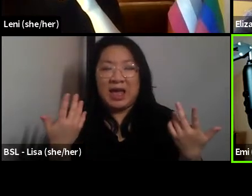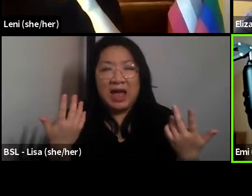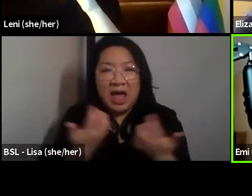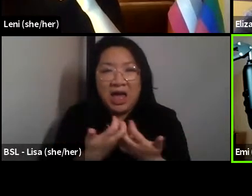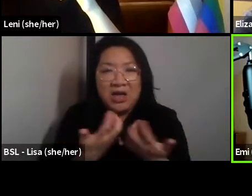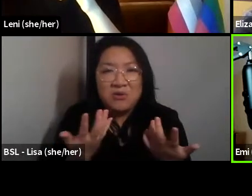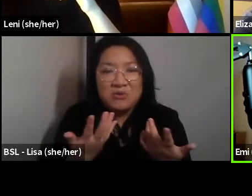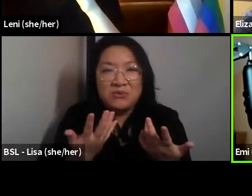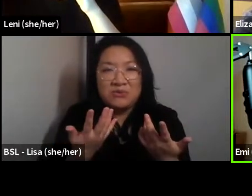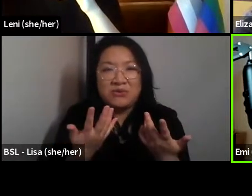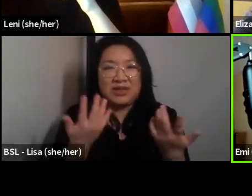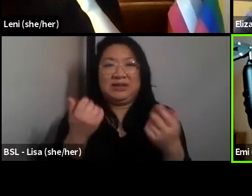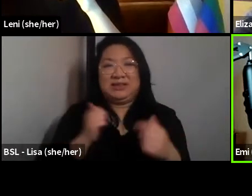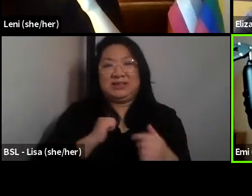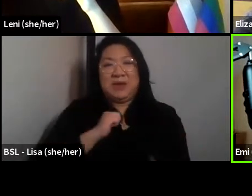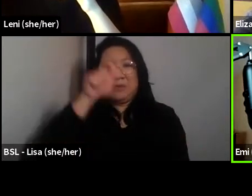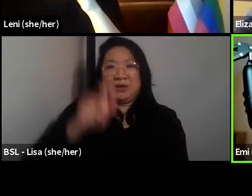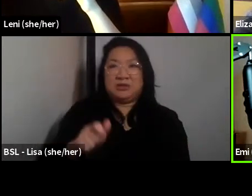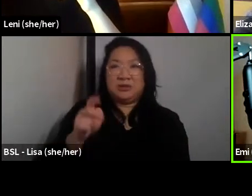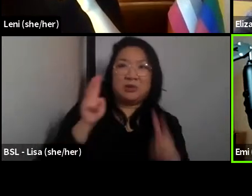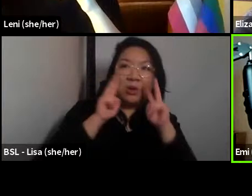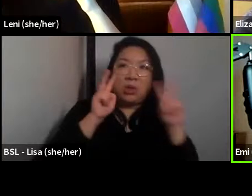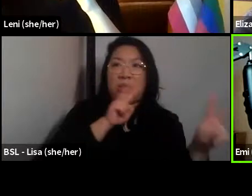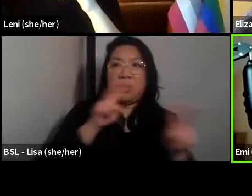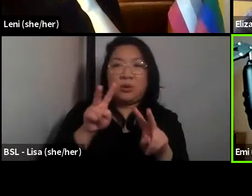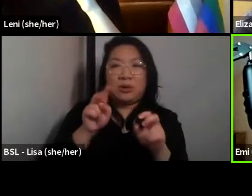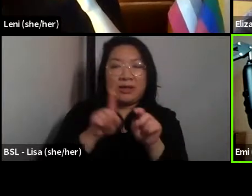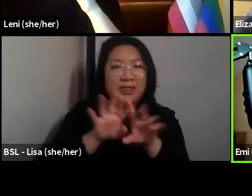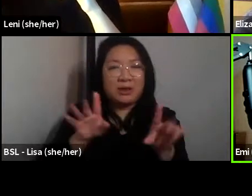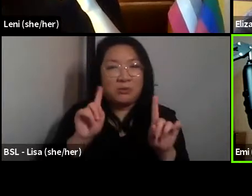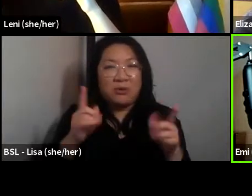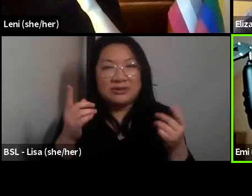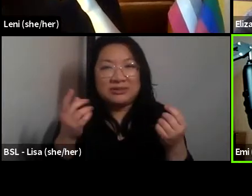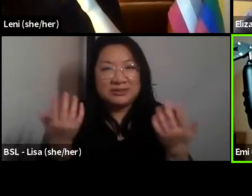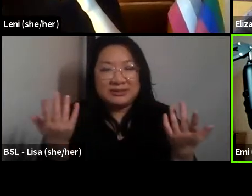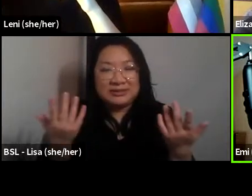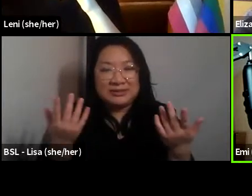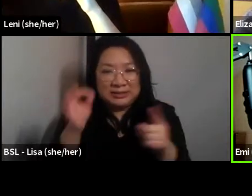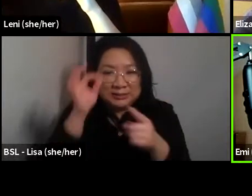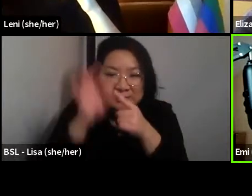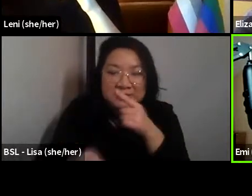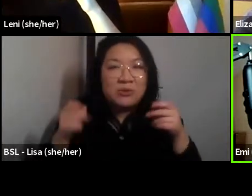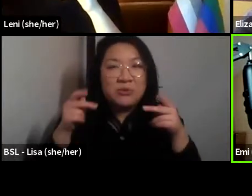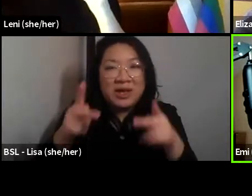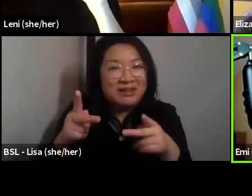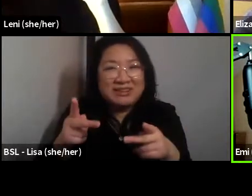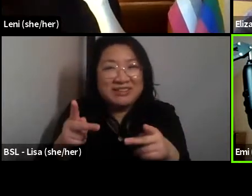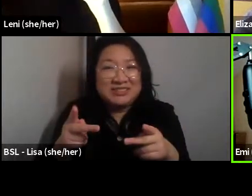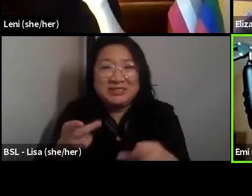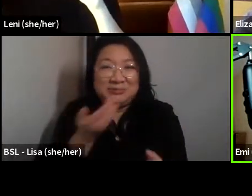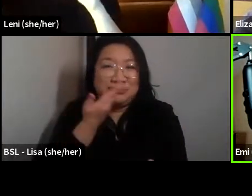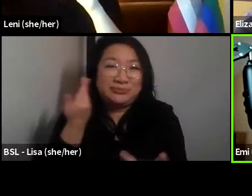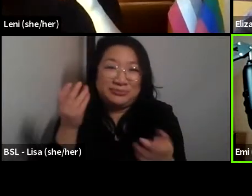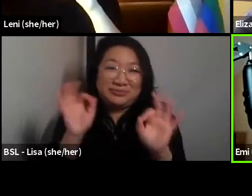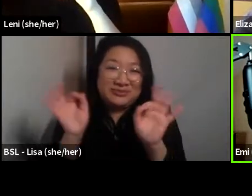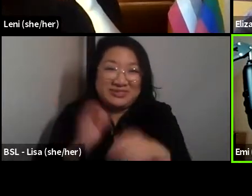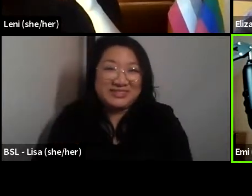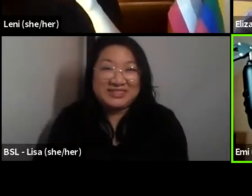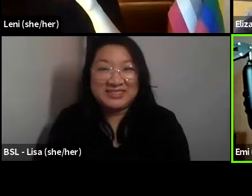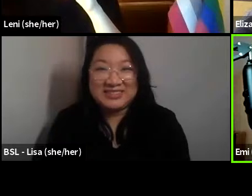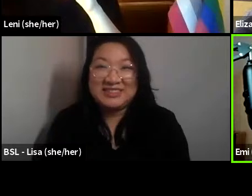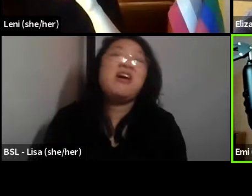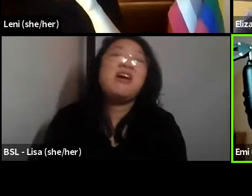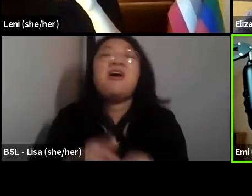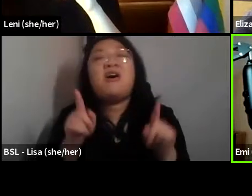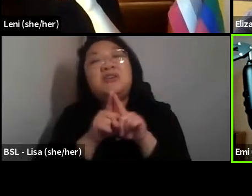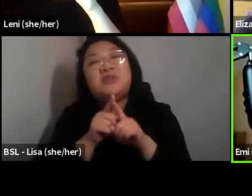there's no look, as obviously Yasmin campaigns for, there's no specific way that an asexual looks like. And also, when